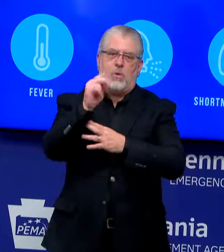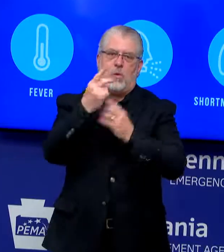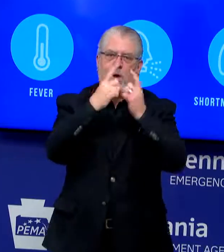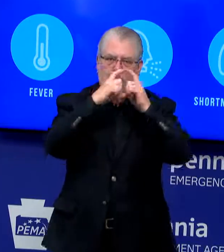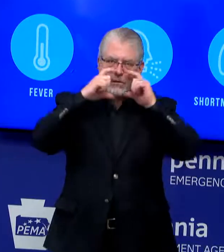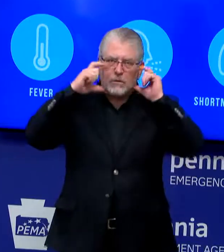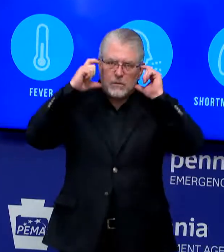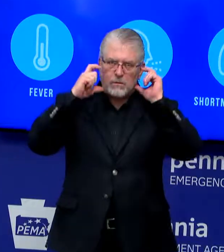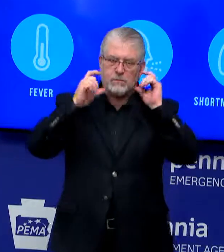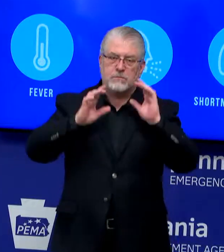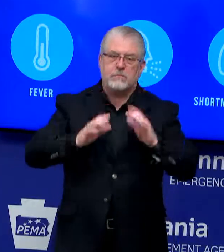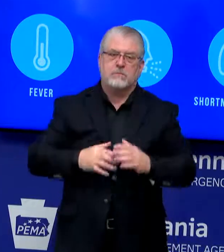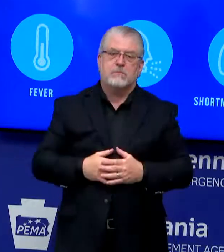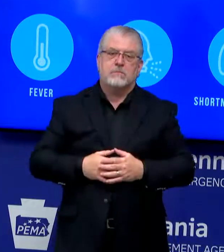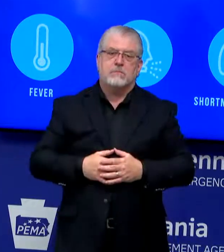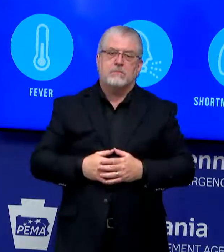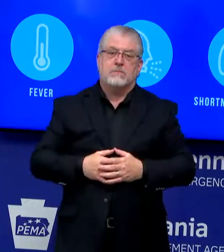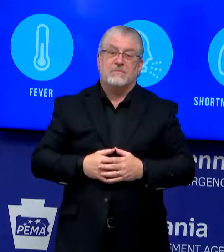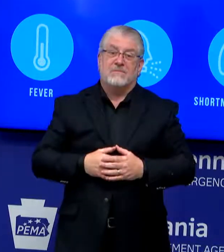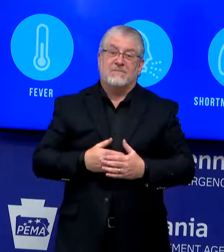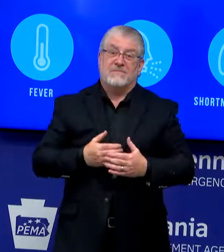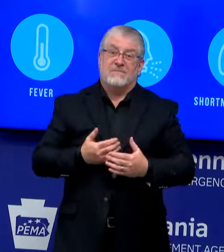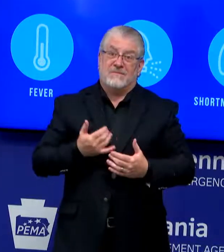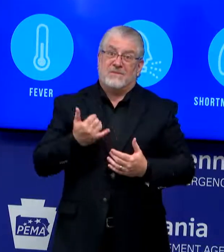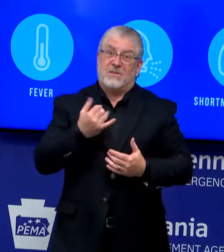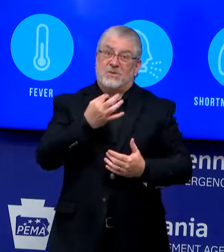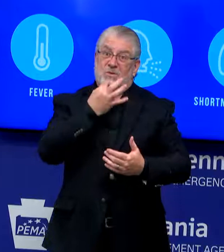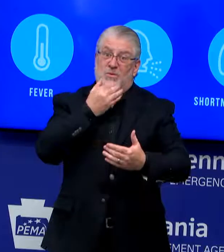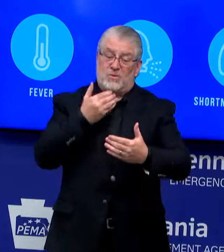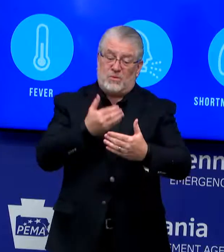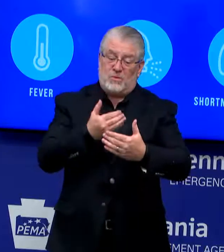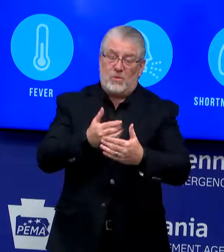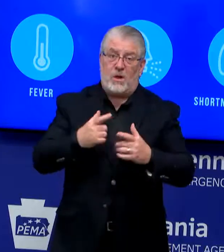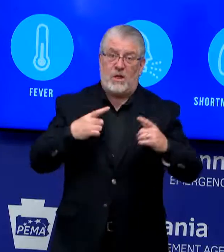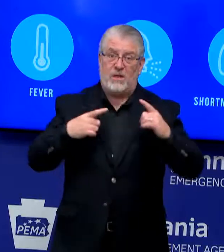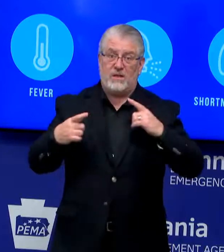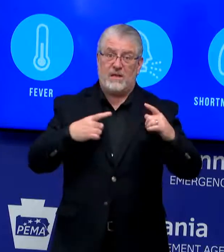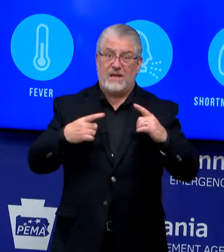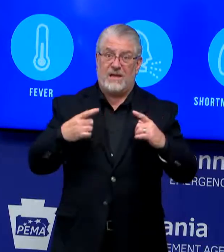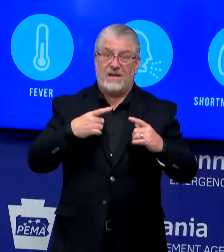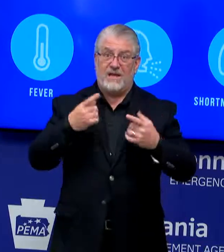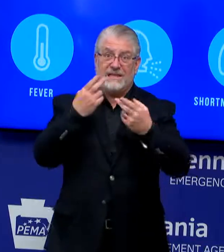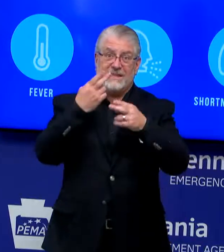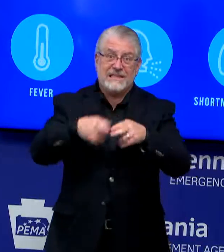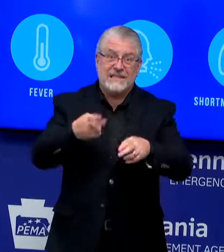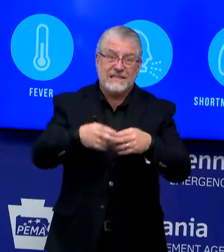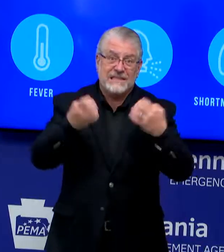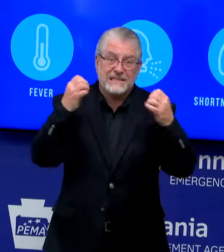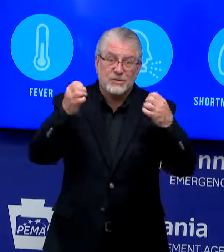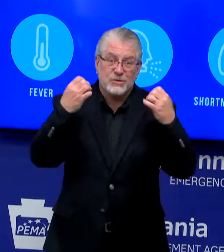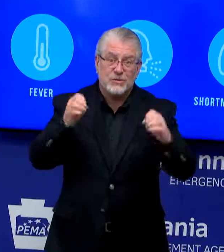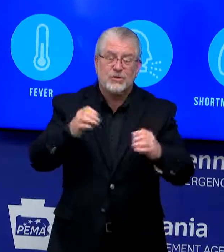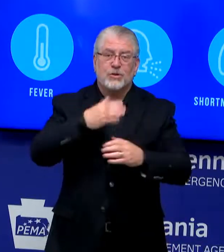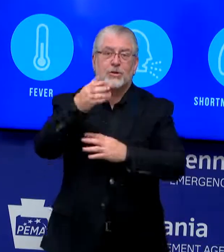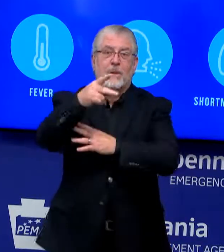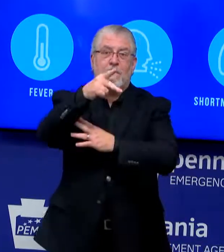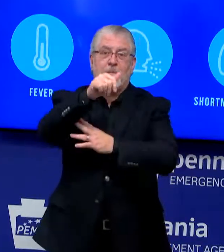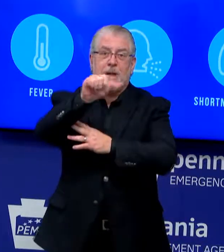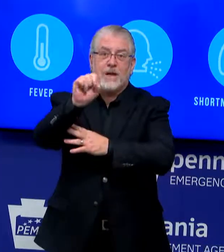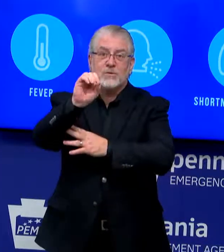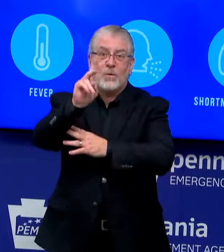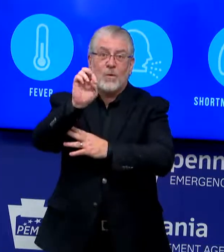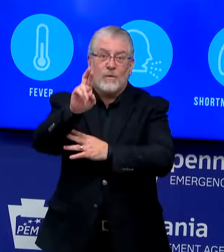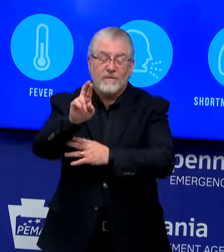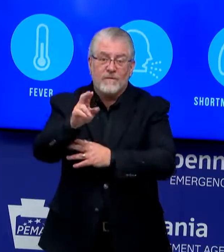and Passover. I'm encouraging religious leaders hosting a holiday celebration to consider an alternative that does not